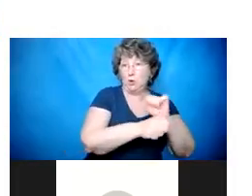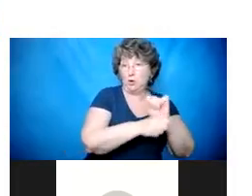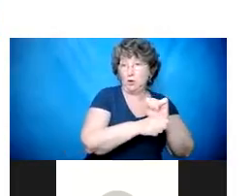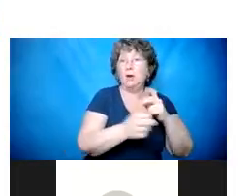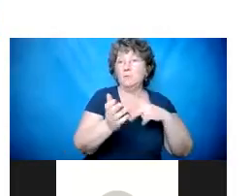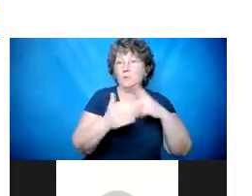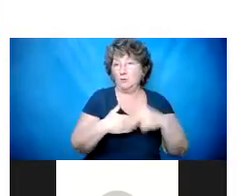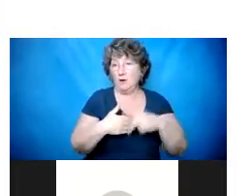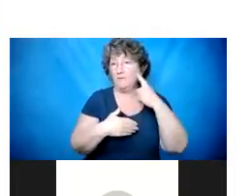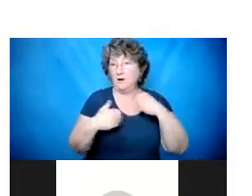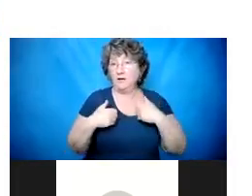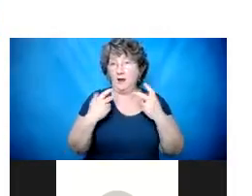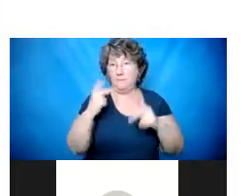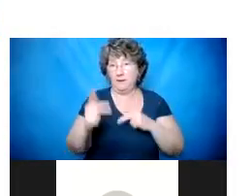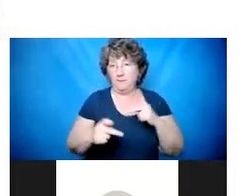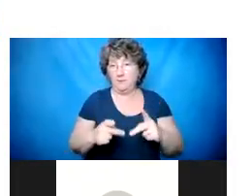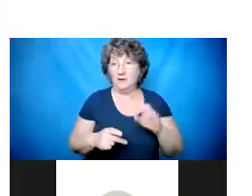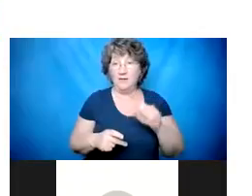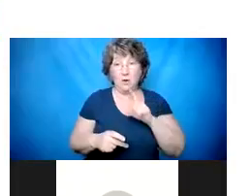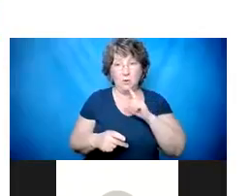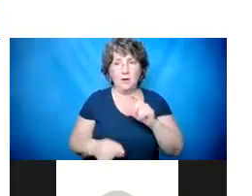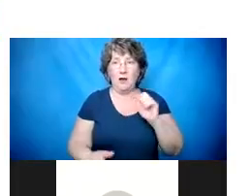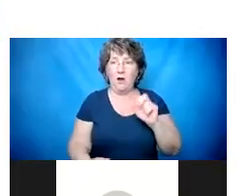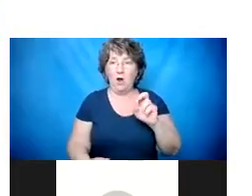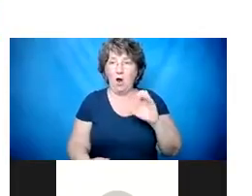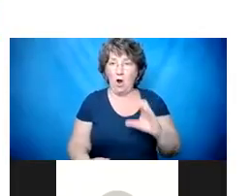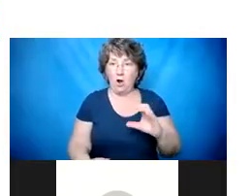together. Our Arc Ventura is a great example in how